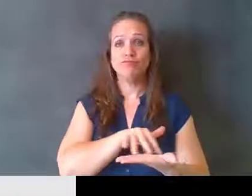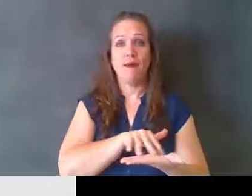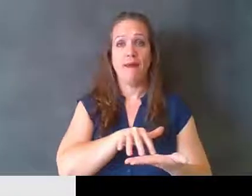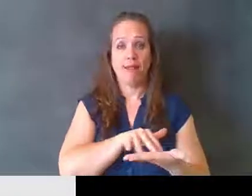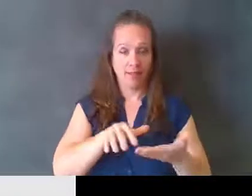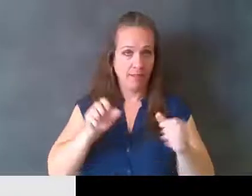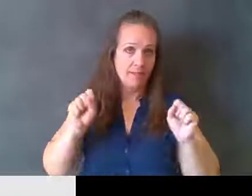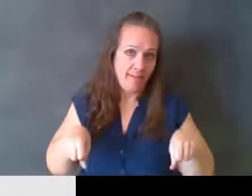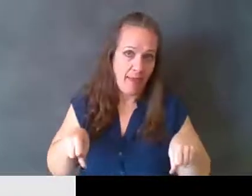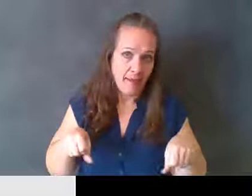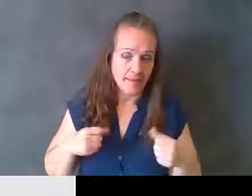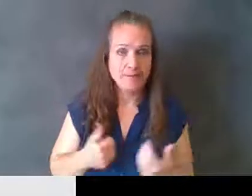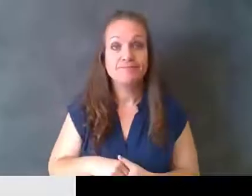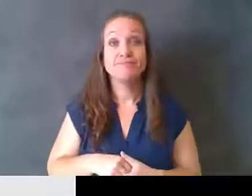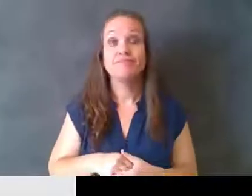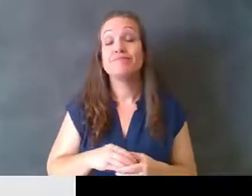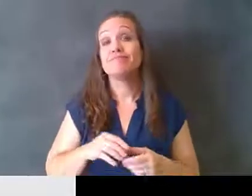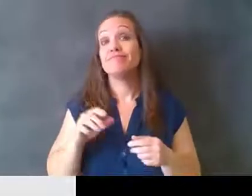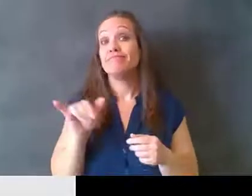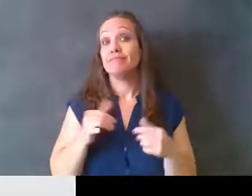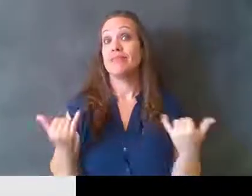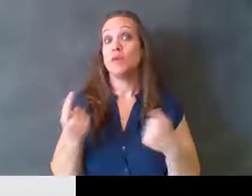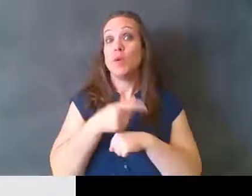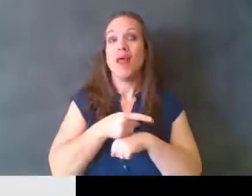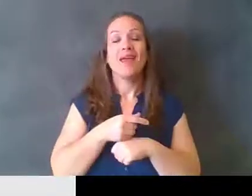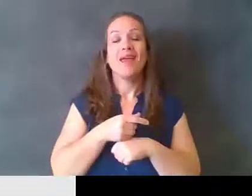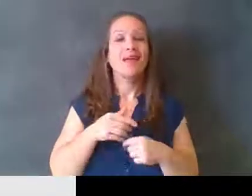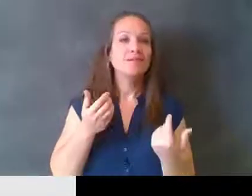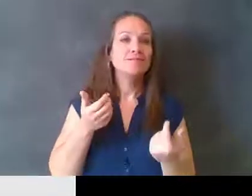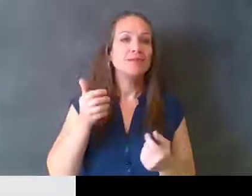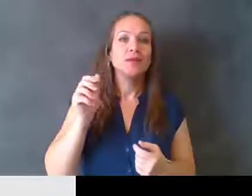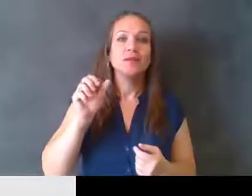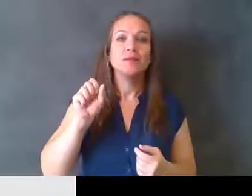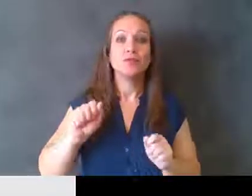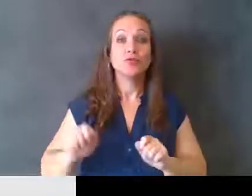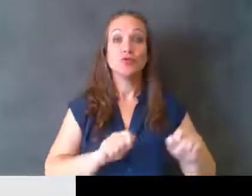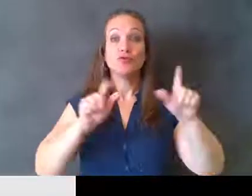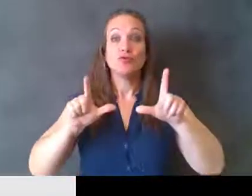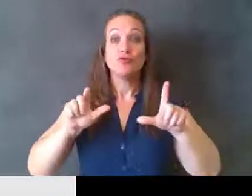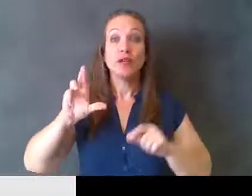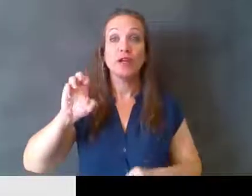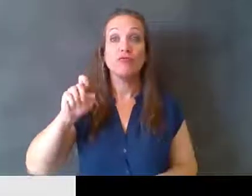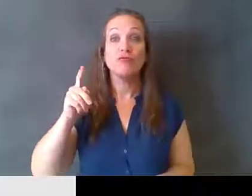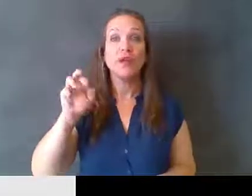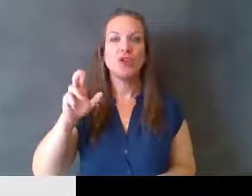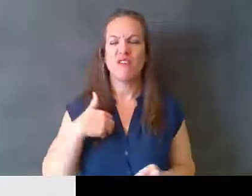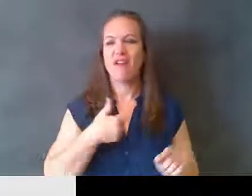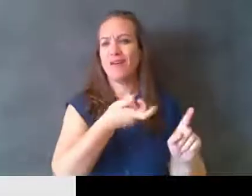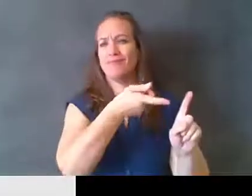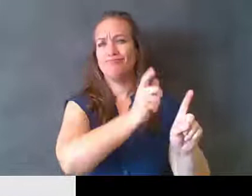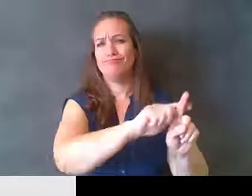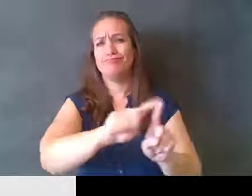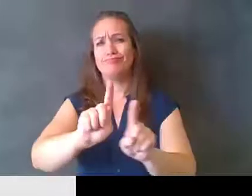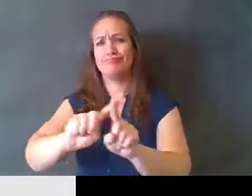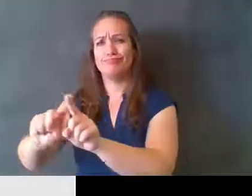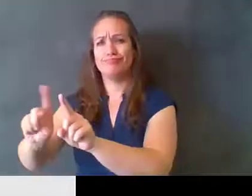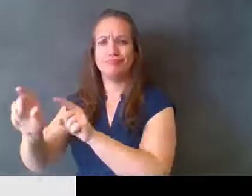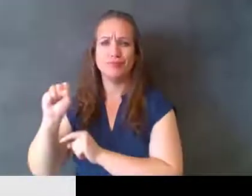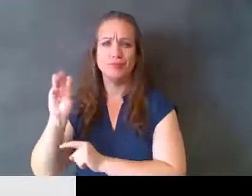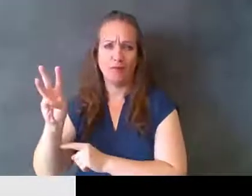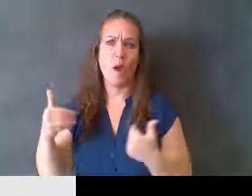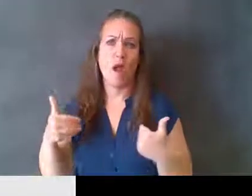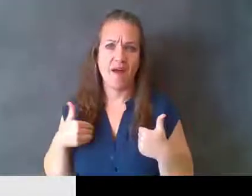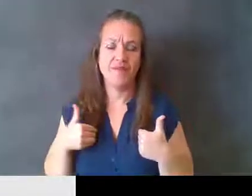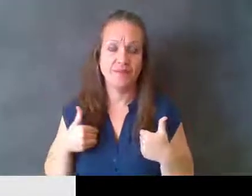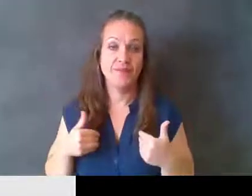we're looking at today, screen readers do have different software, and there's different software versions for screen readers. So if somebody